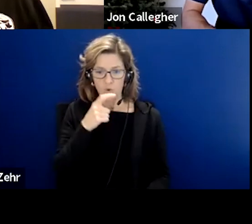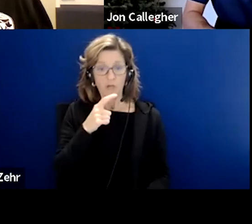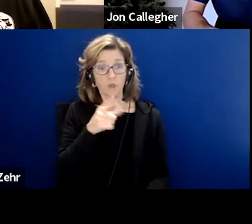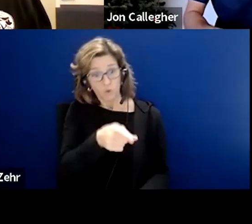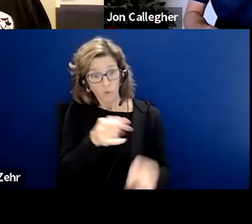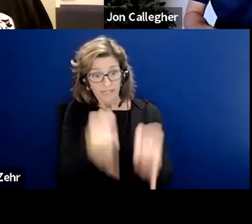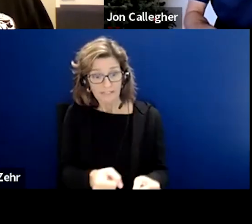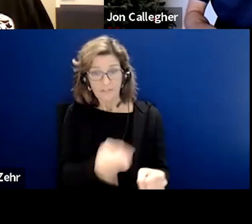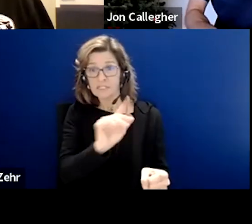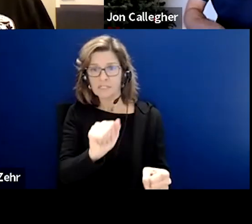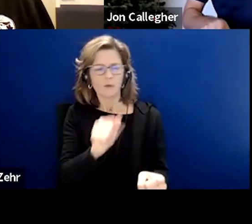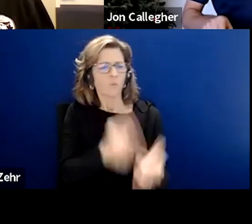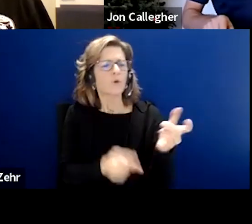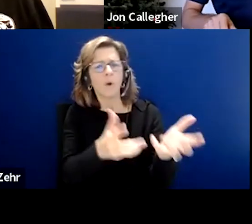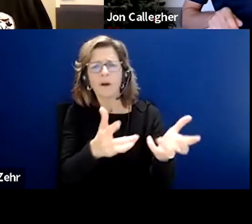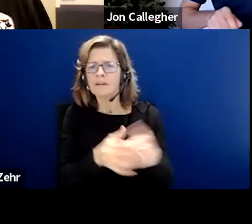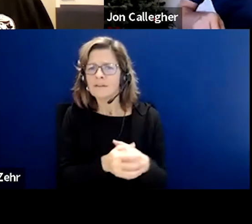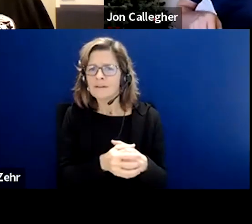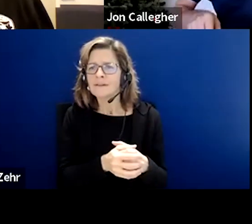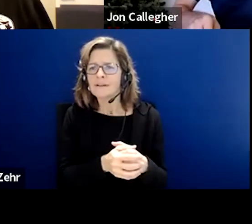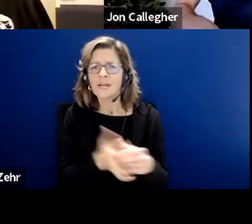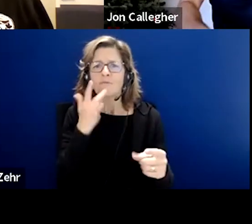any person, regardless of